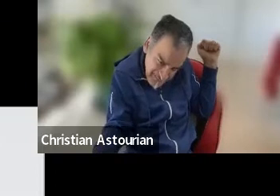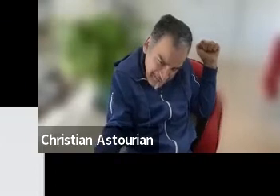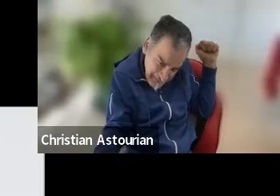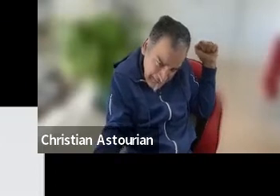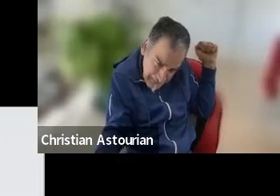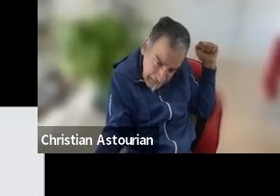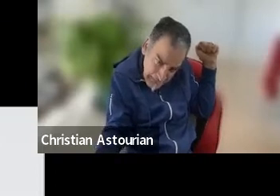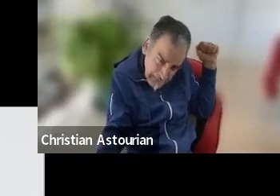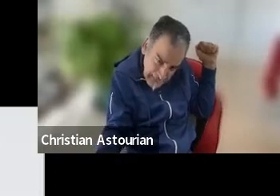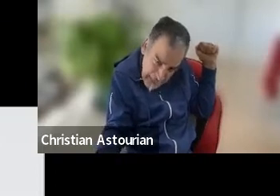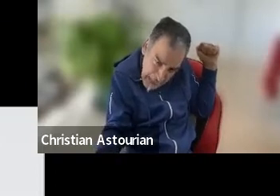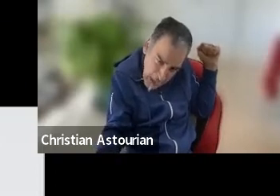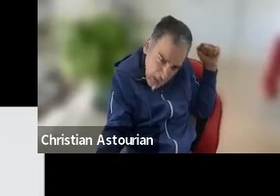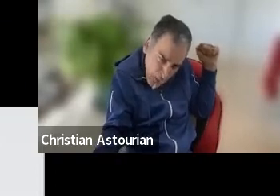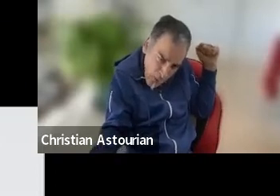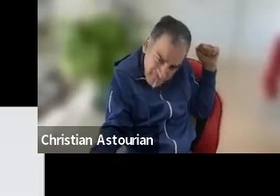of